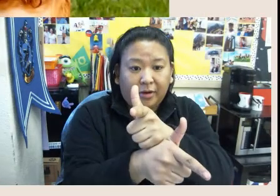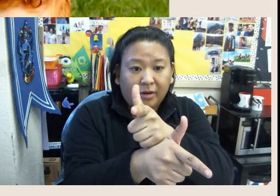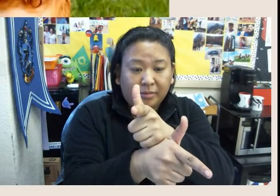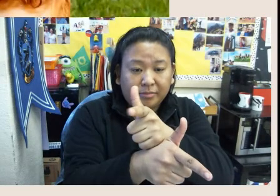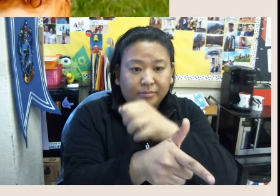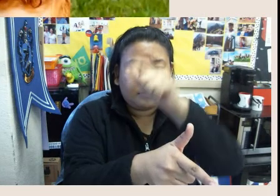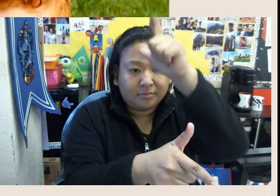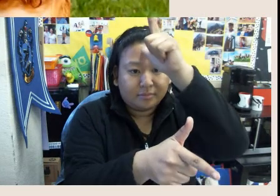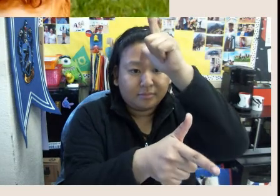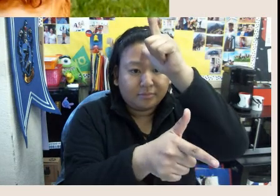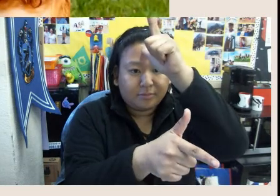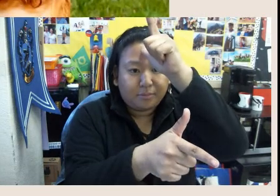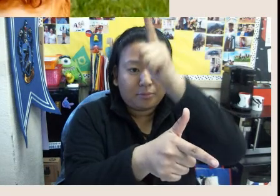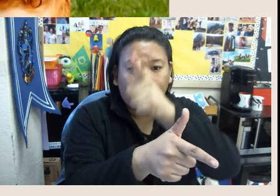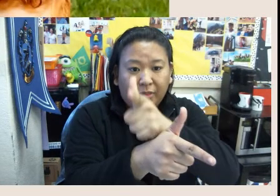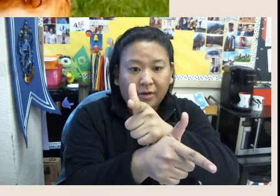brother,